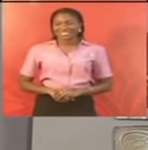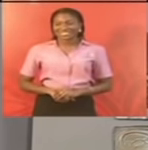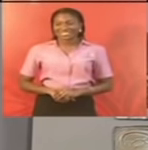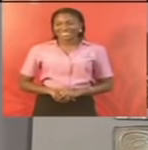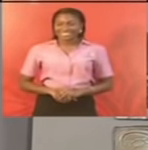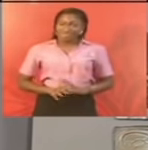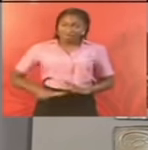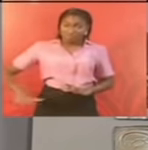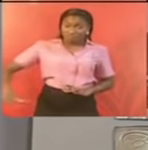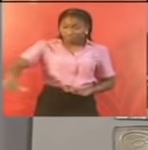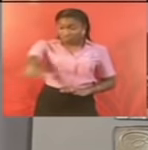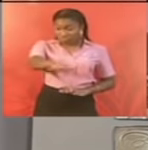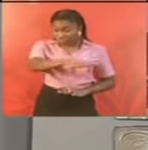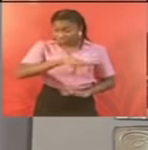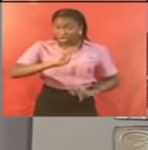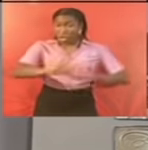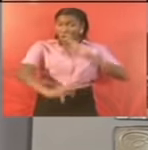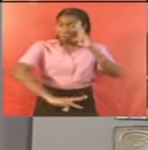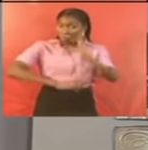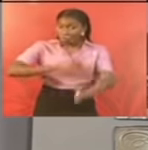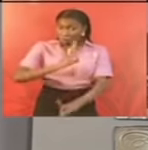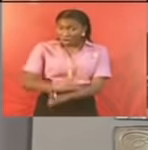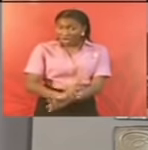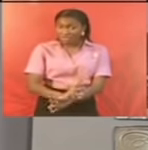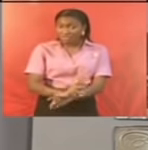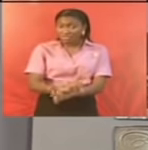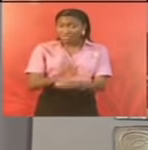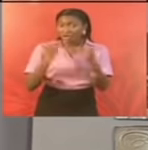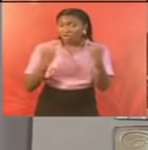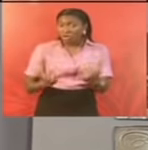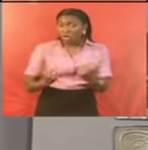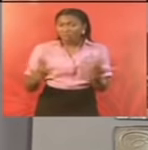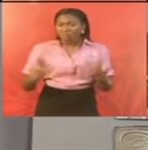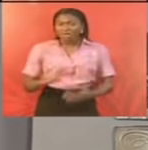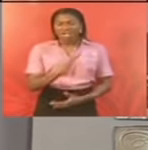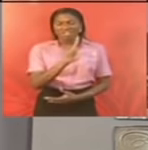global scale, the world is now experiencing